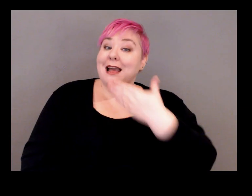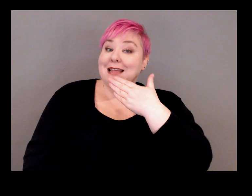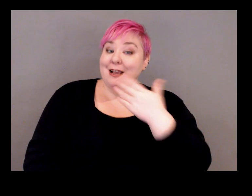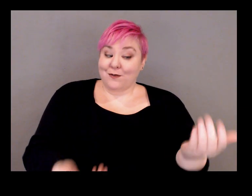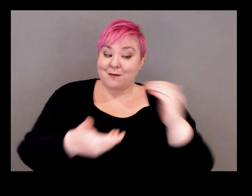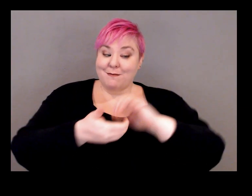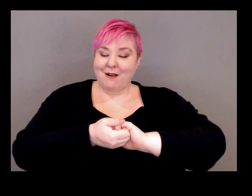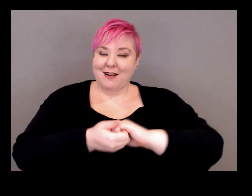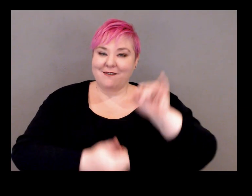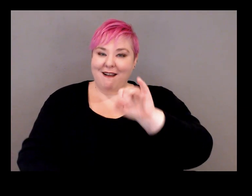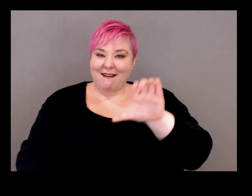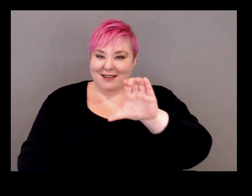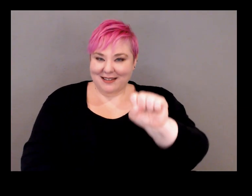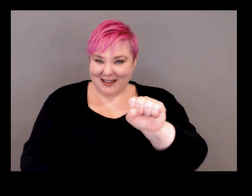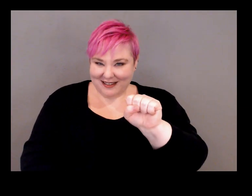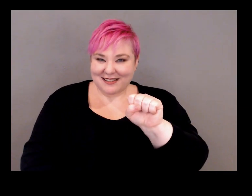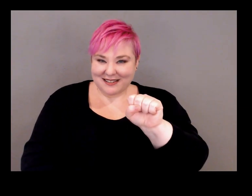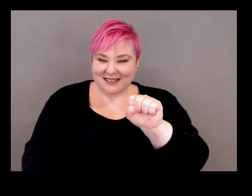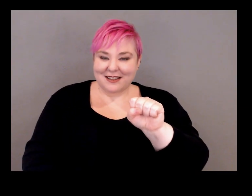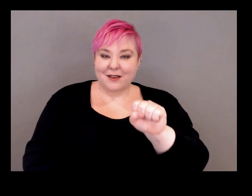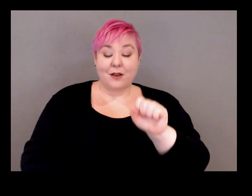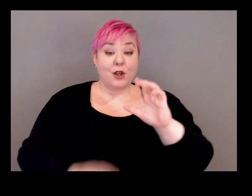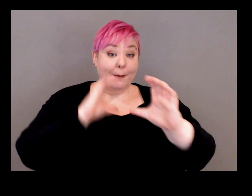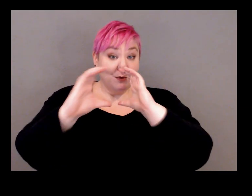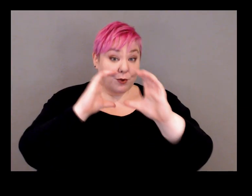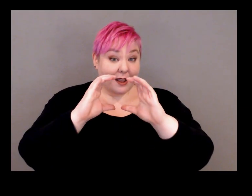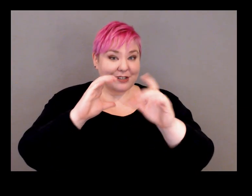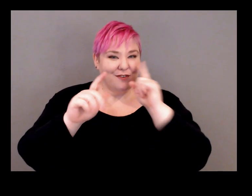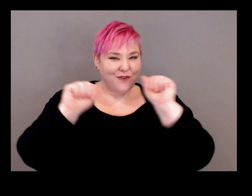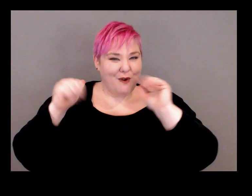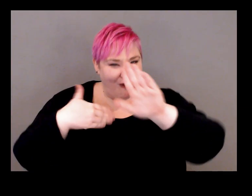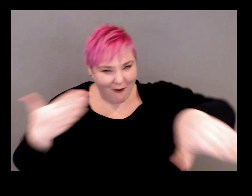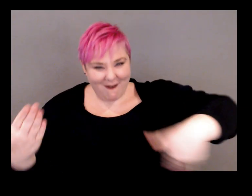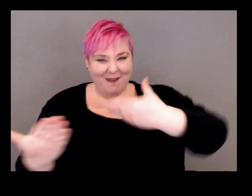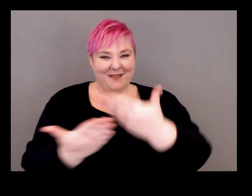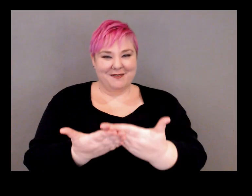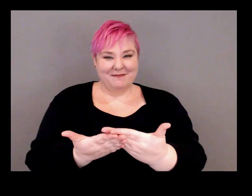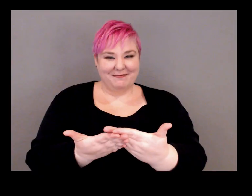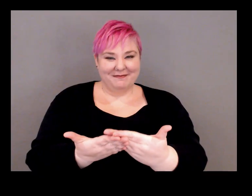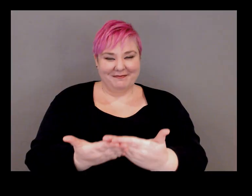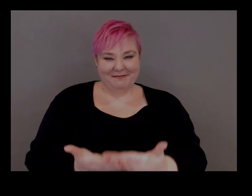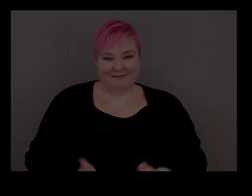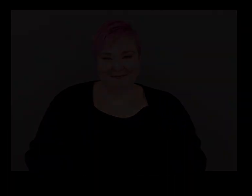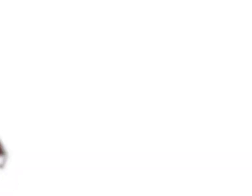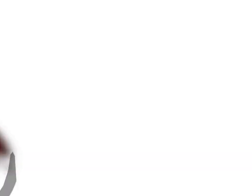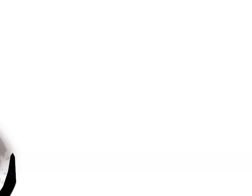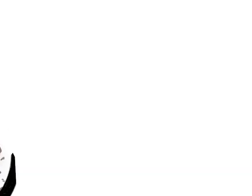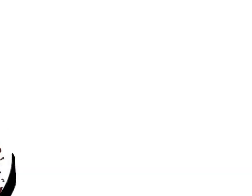Thanks for partnering with Inclusive Communication Services, where communication is for everyone.